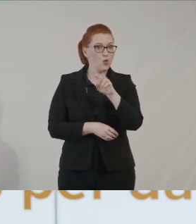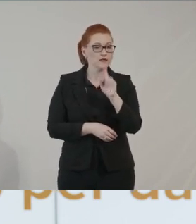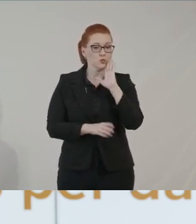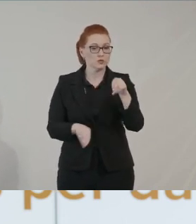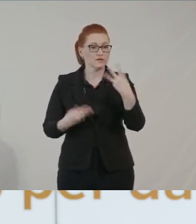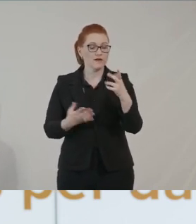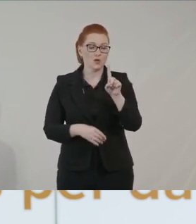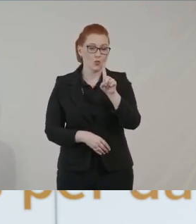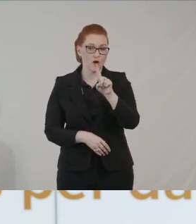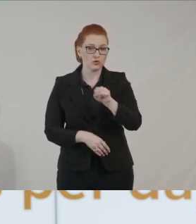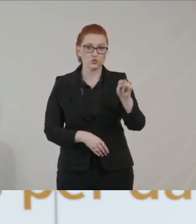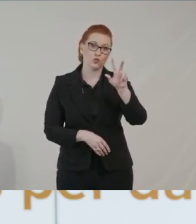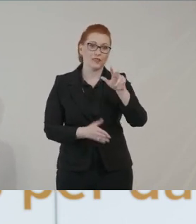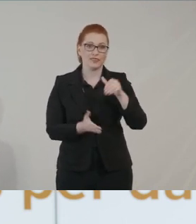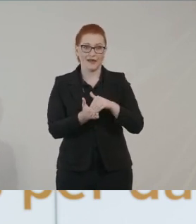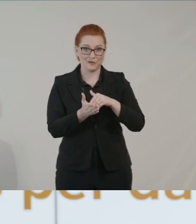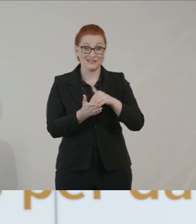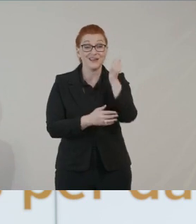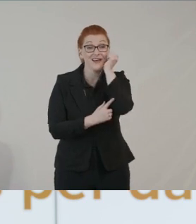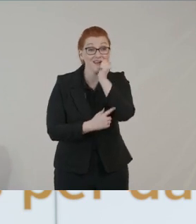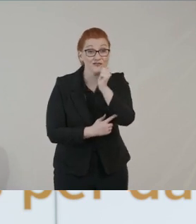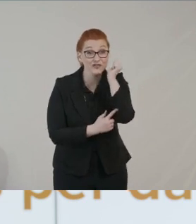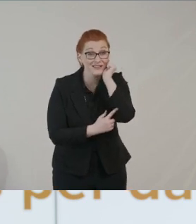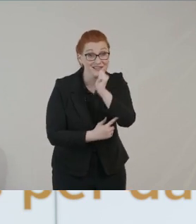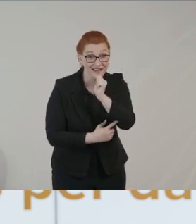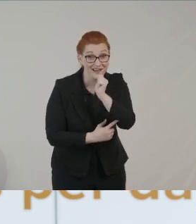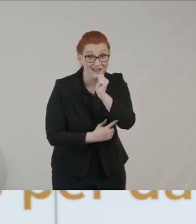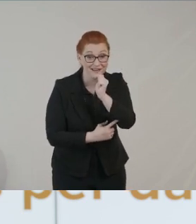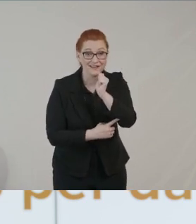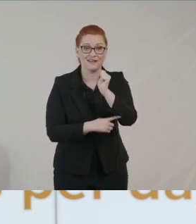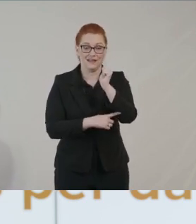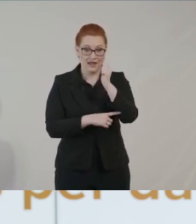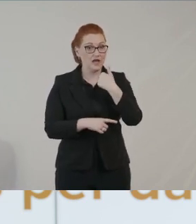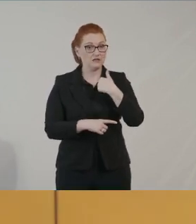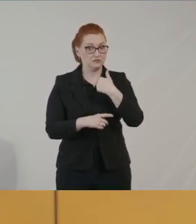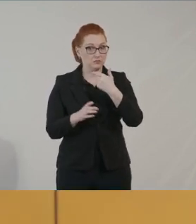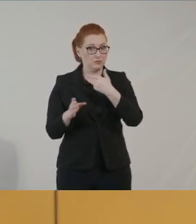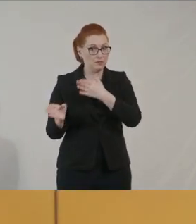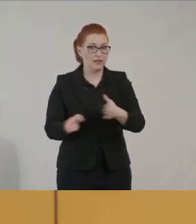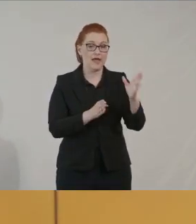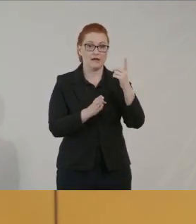tests per day at launch with plans to ramp up.